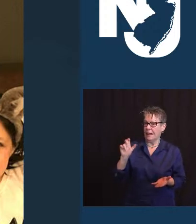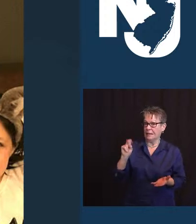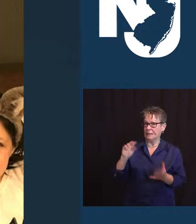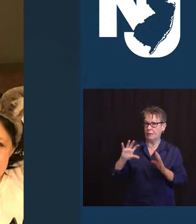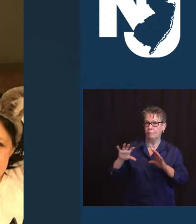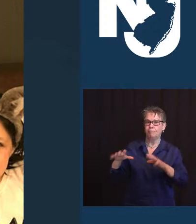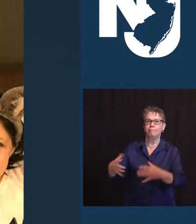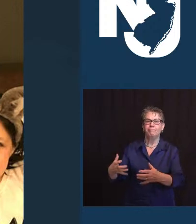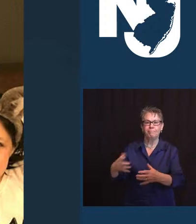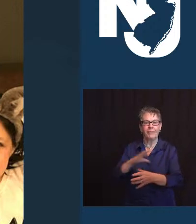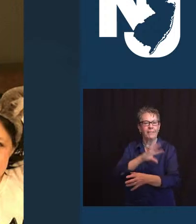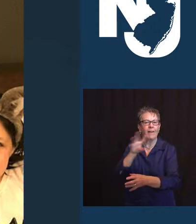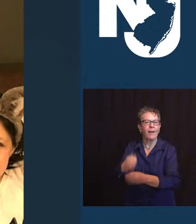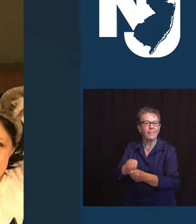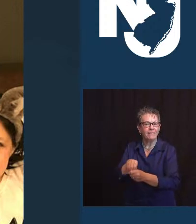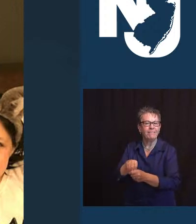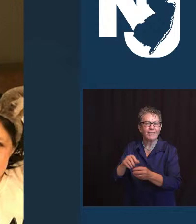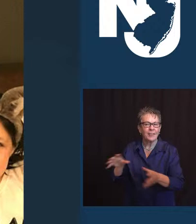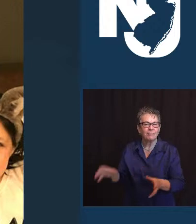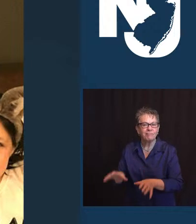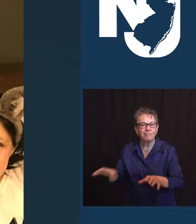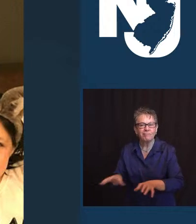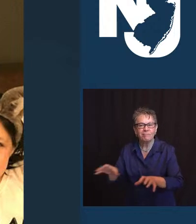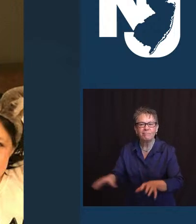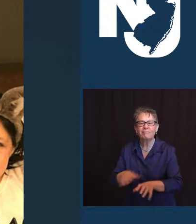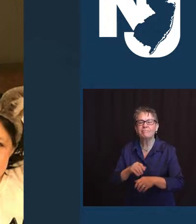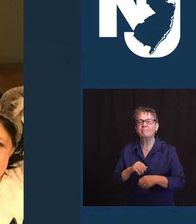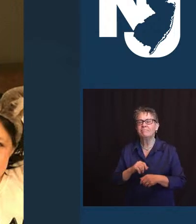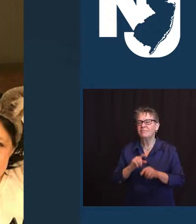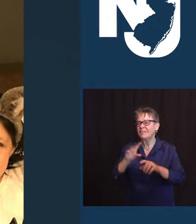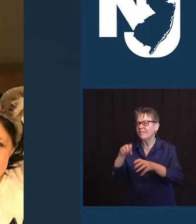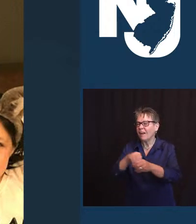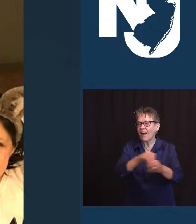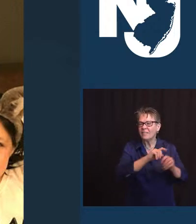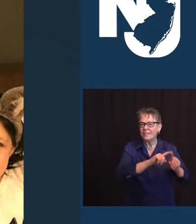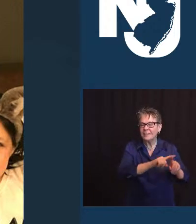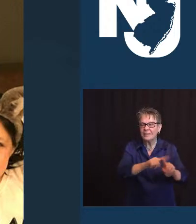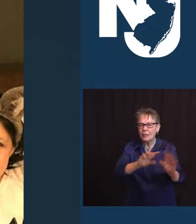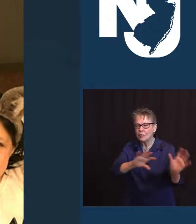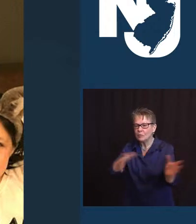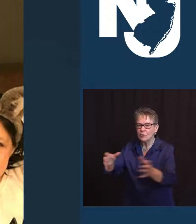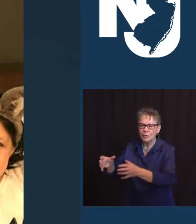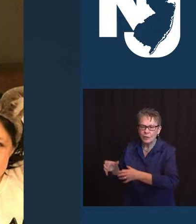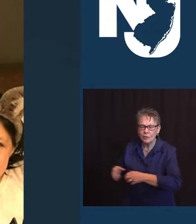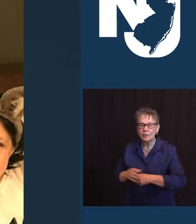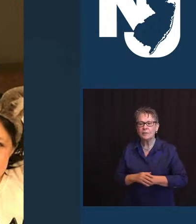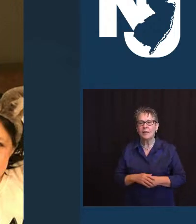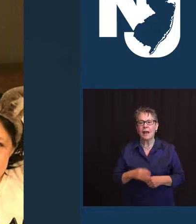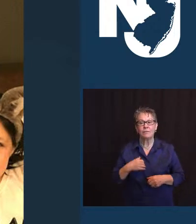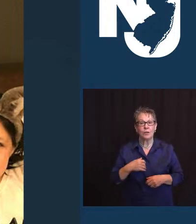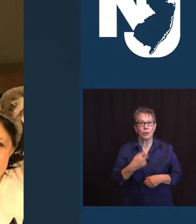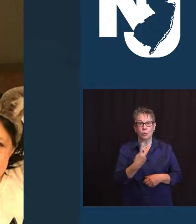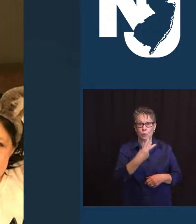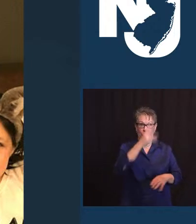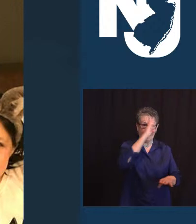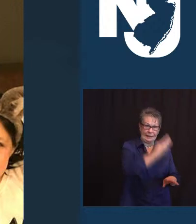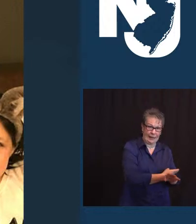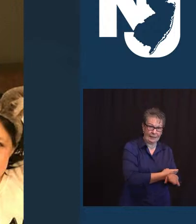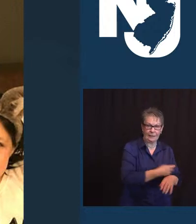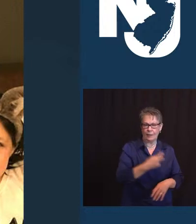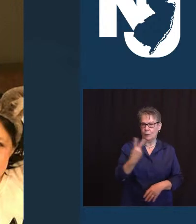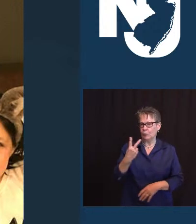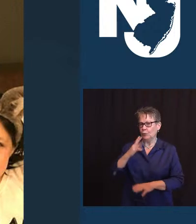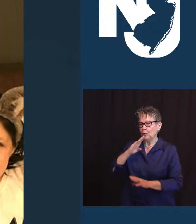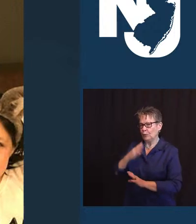Society. Anthony is survived by his son Jonathan and his daughter Jessica, with whom I had the great honor of speaking last Wednesday,